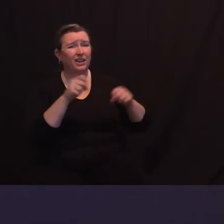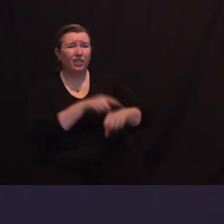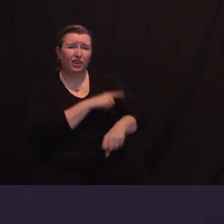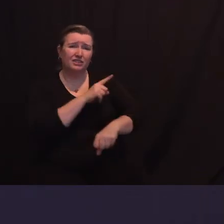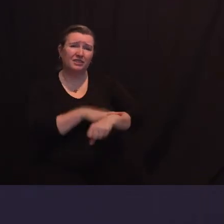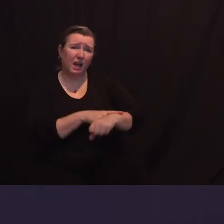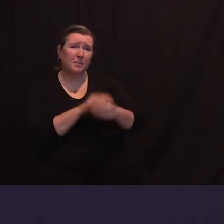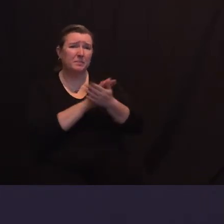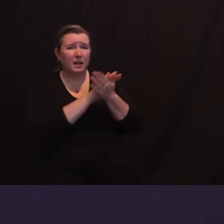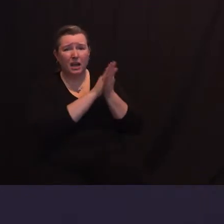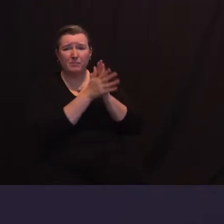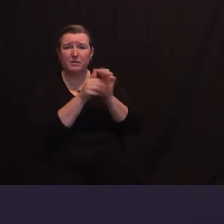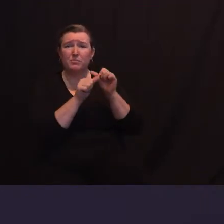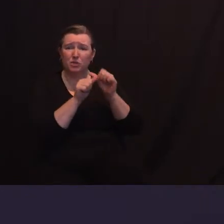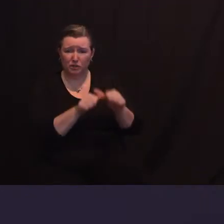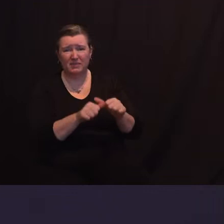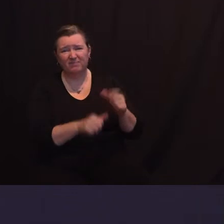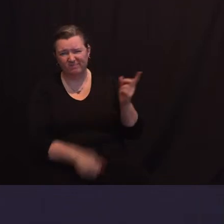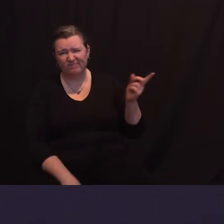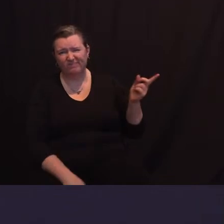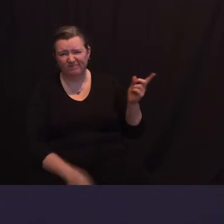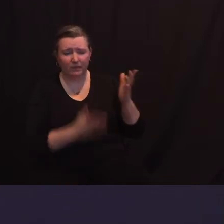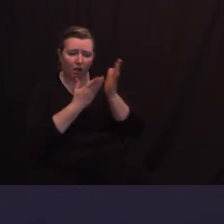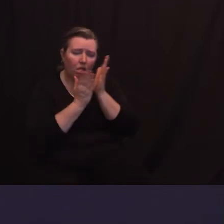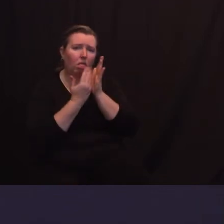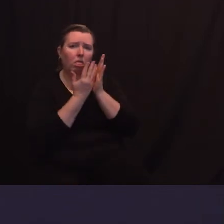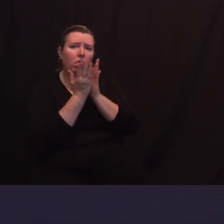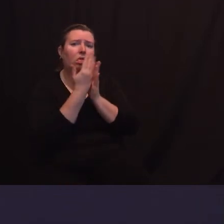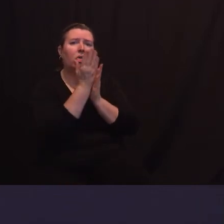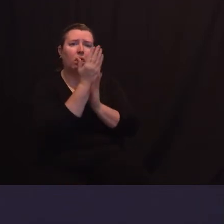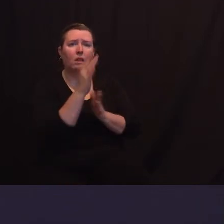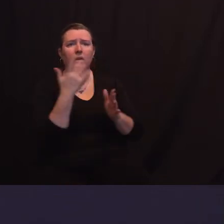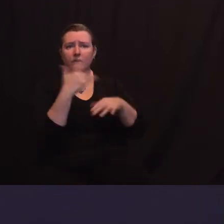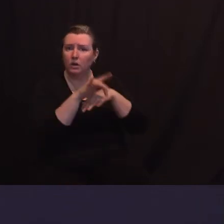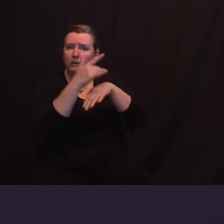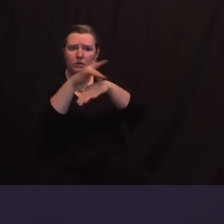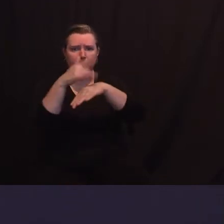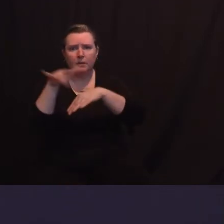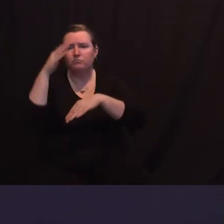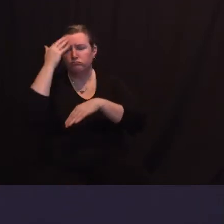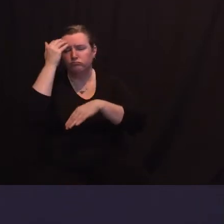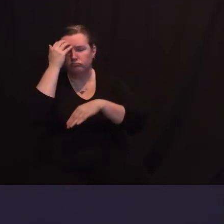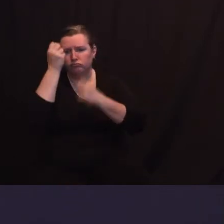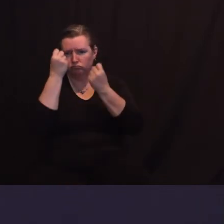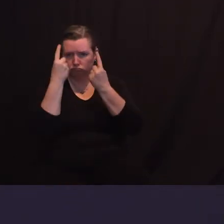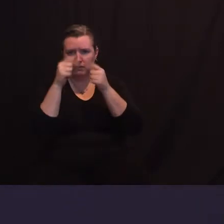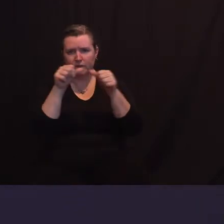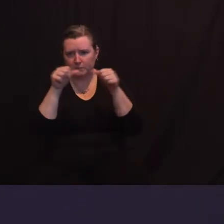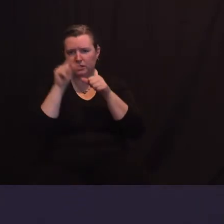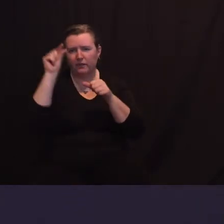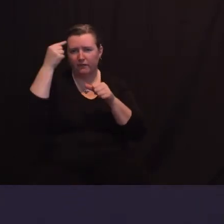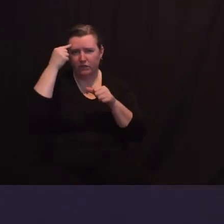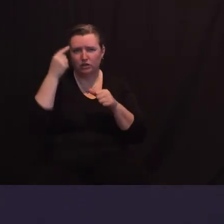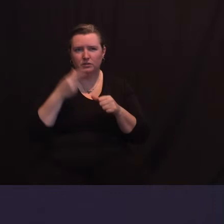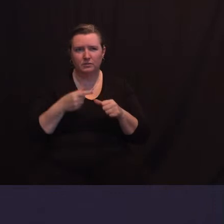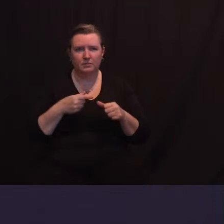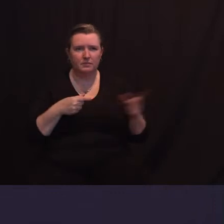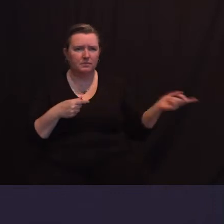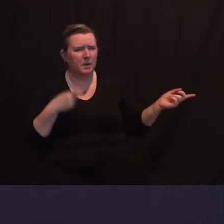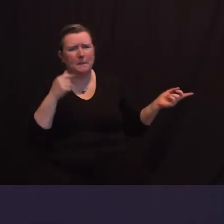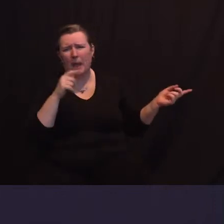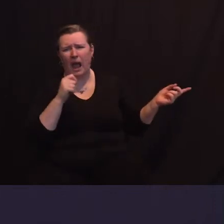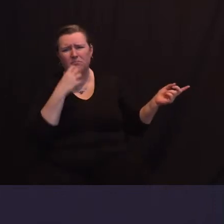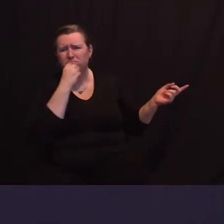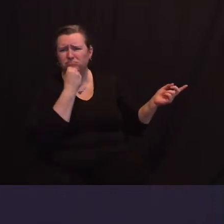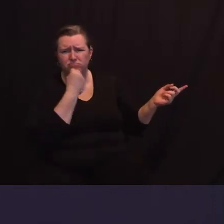ship will ultimately get into port. I can't tell you when, but I can't say enough good things about him. As it